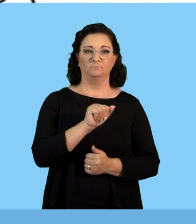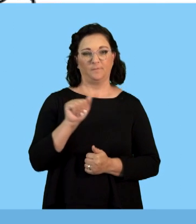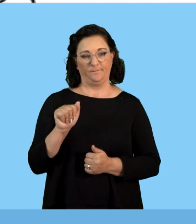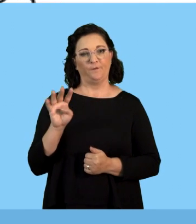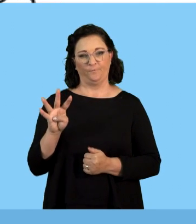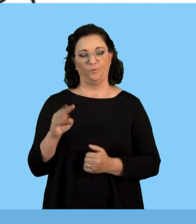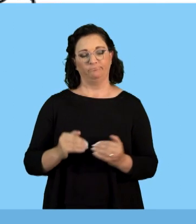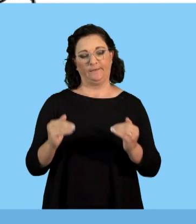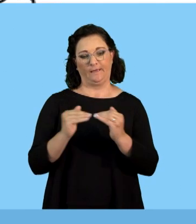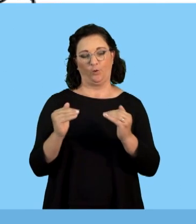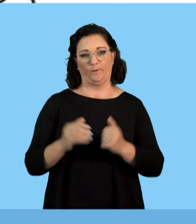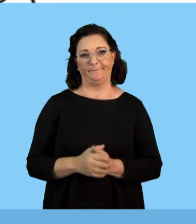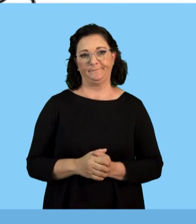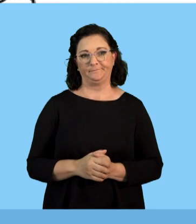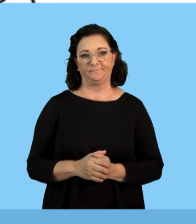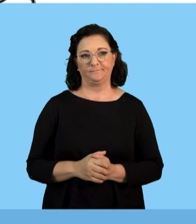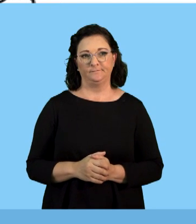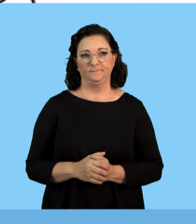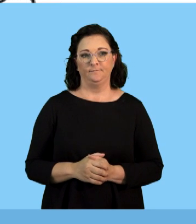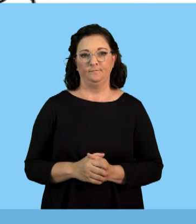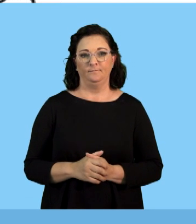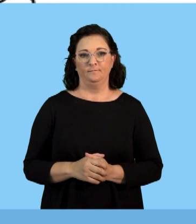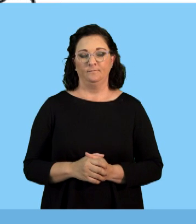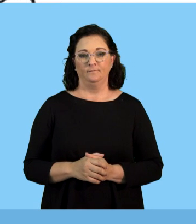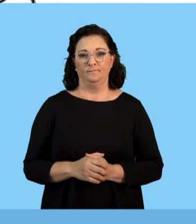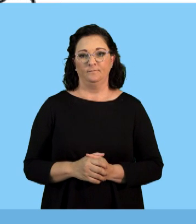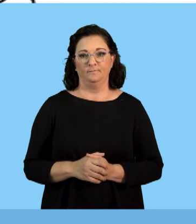equals to A4. Next question.